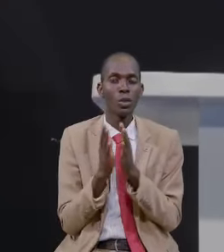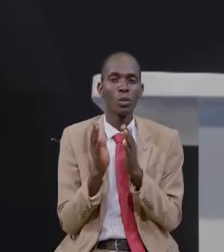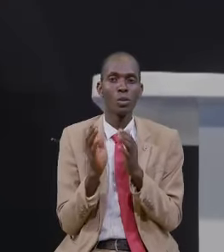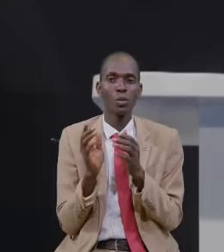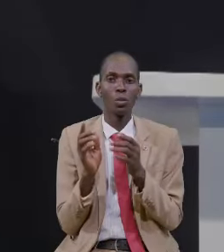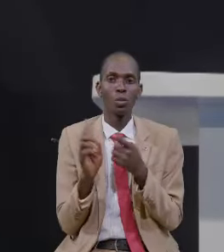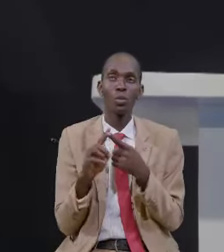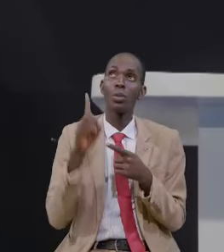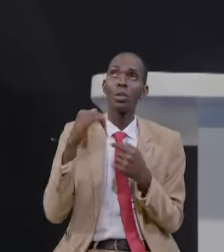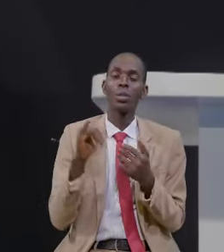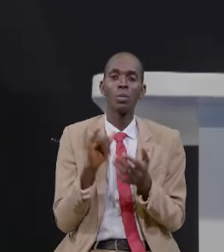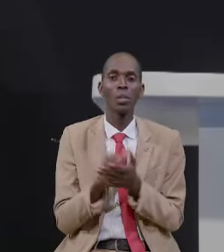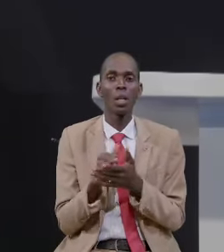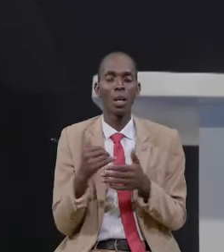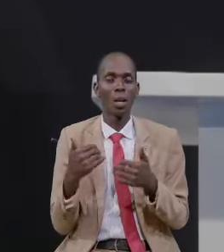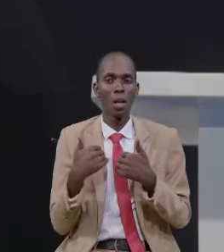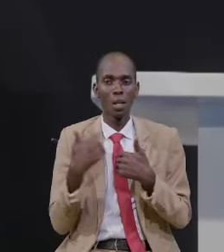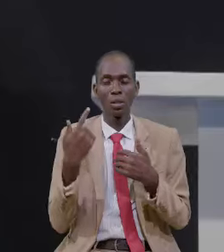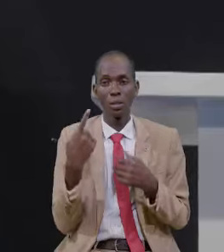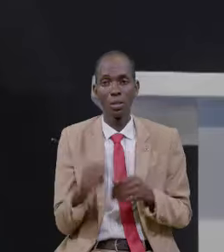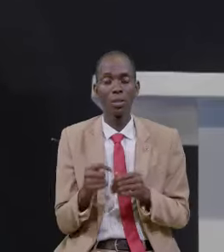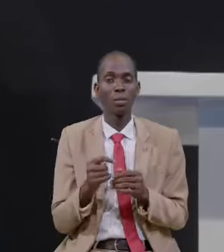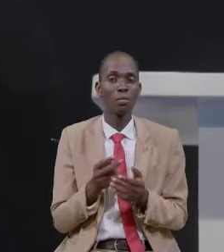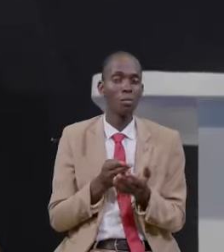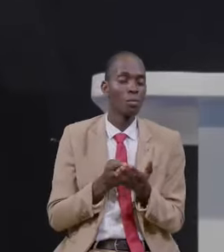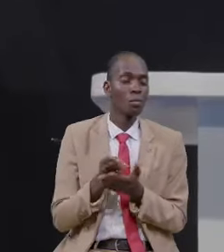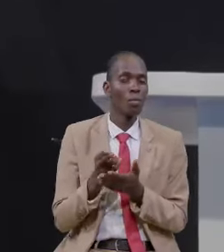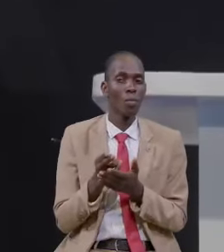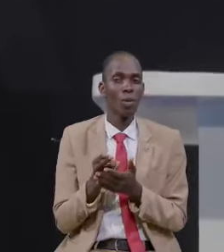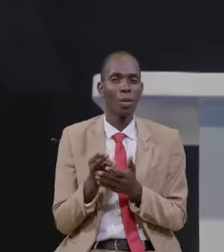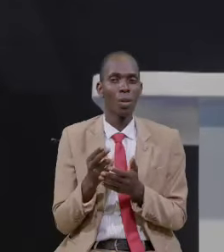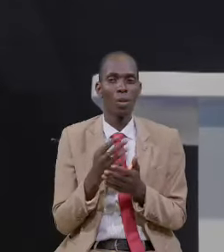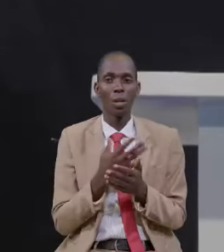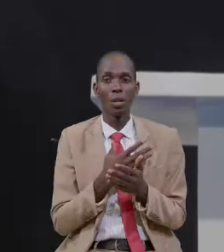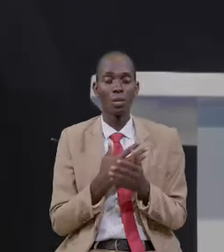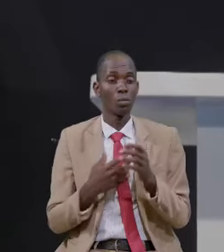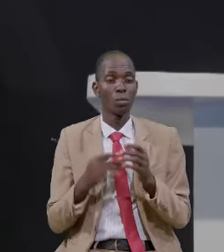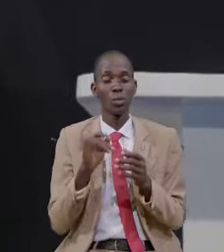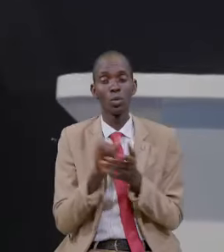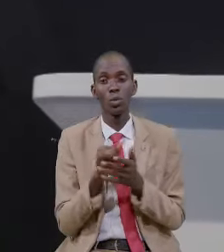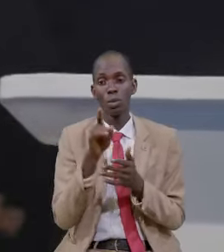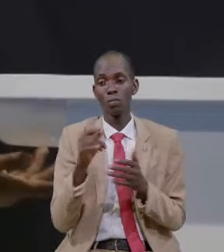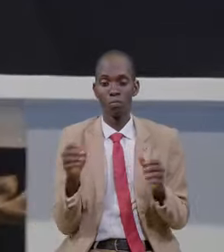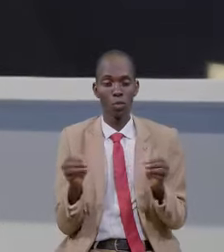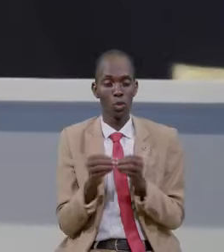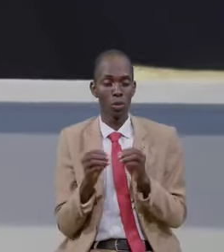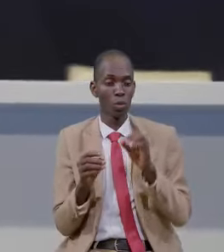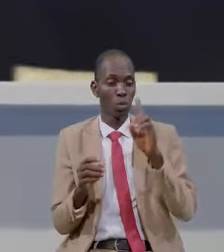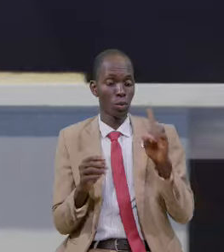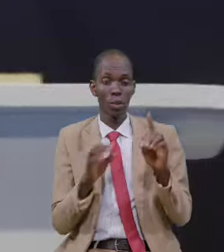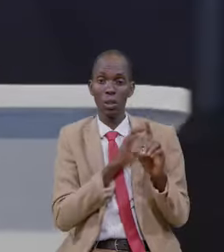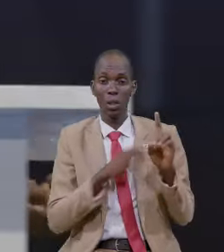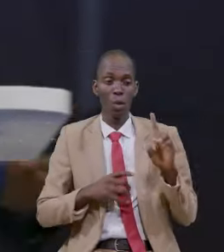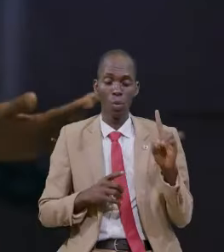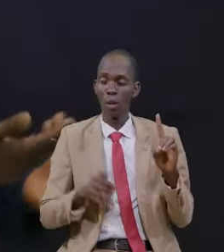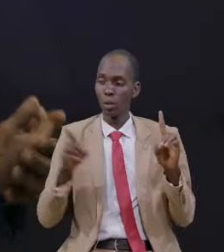that has integrity, and that integral one, you join zero to that, that becomes 10, that